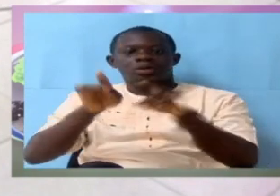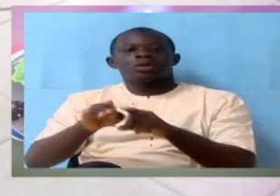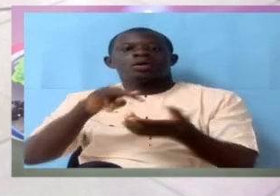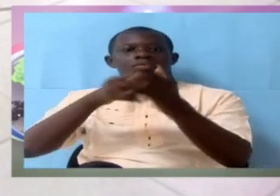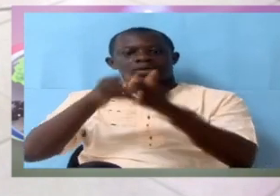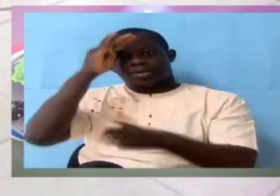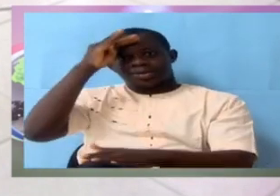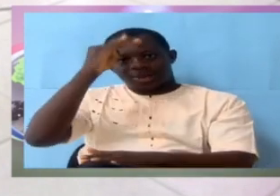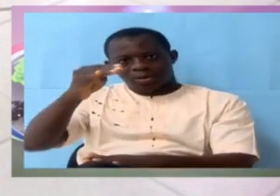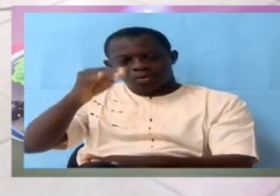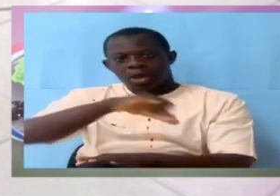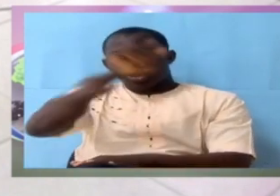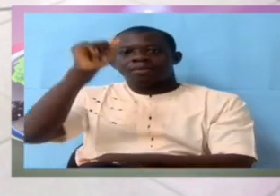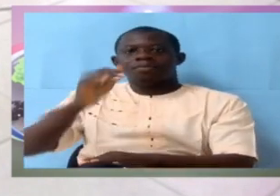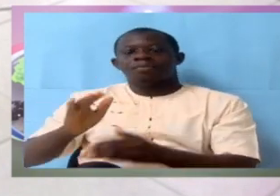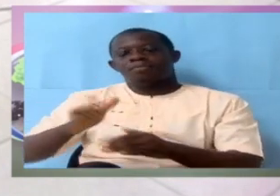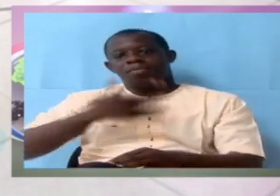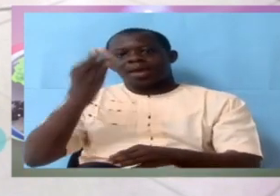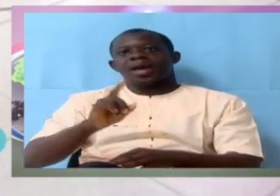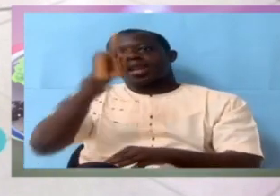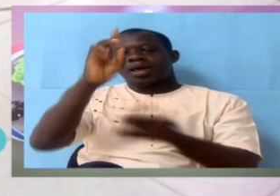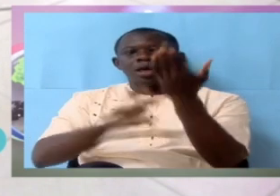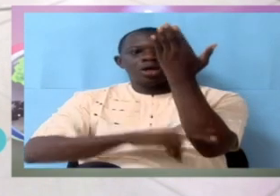So thank you. May Allah reward you.